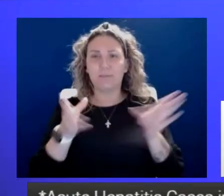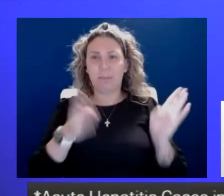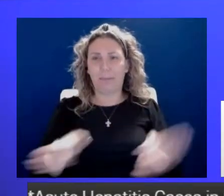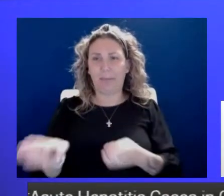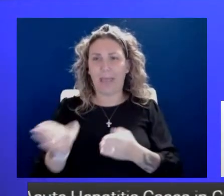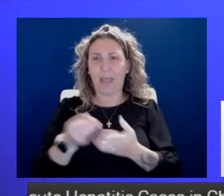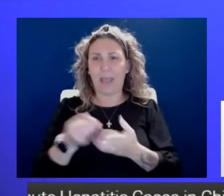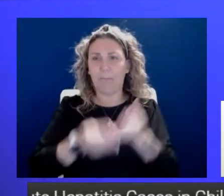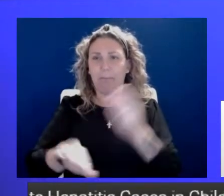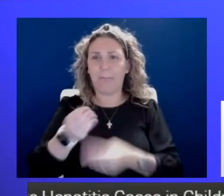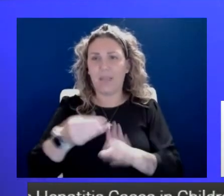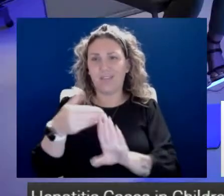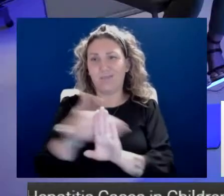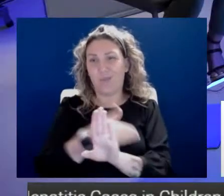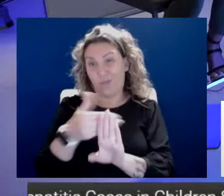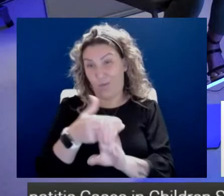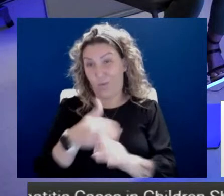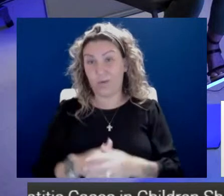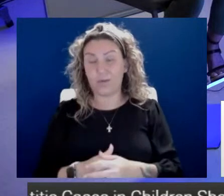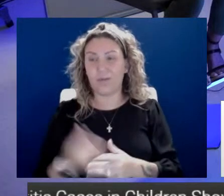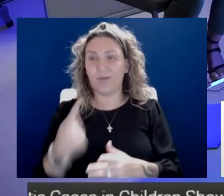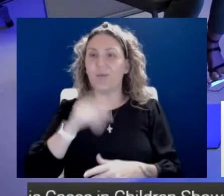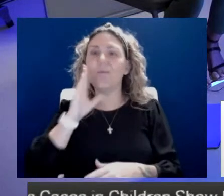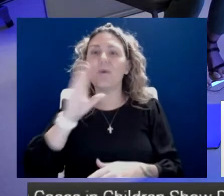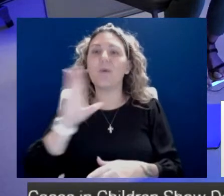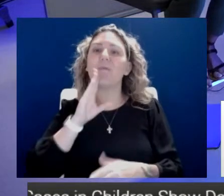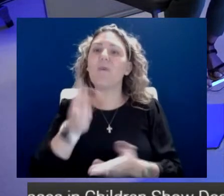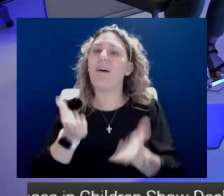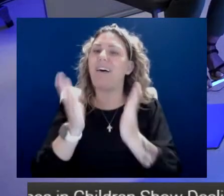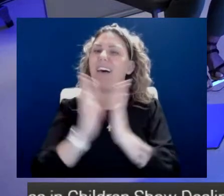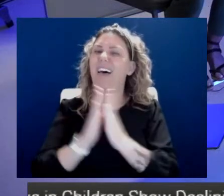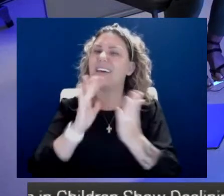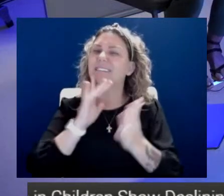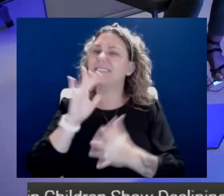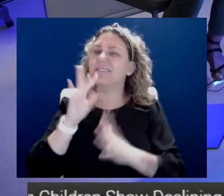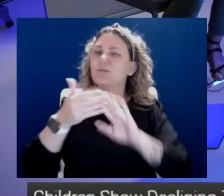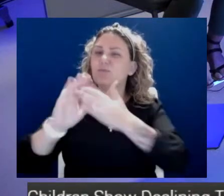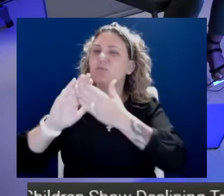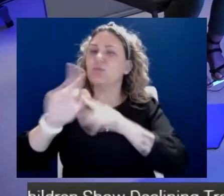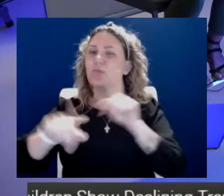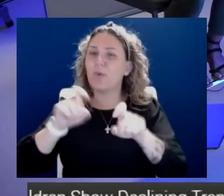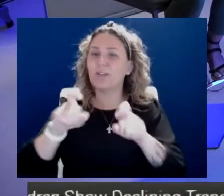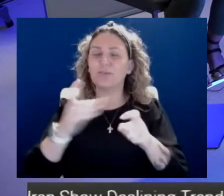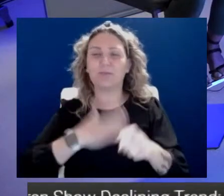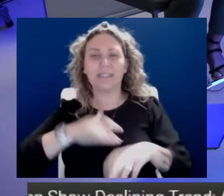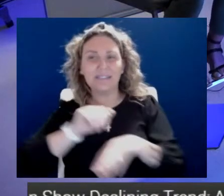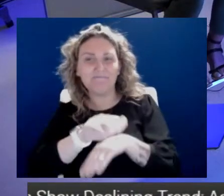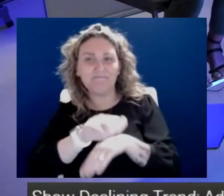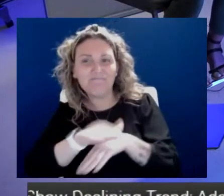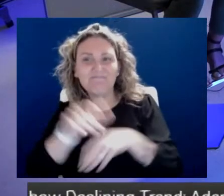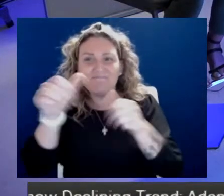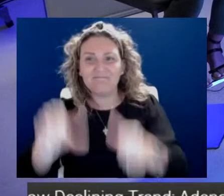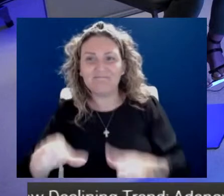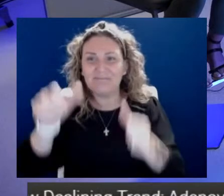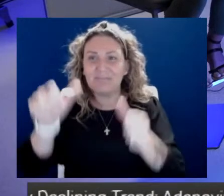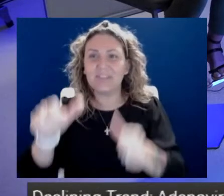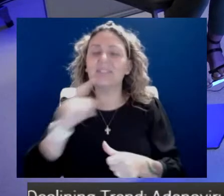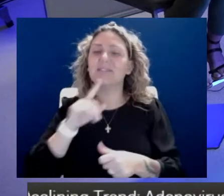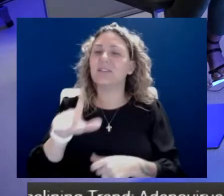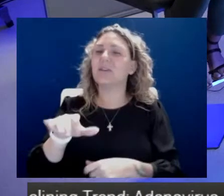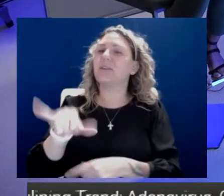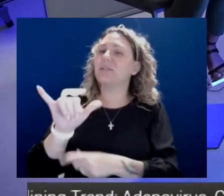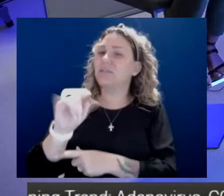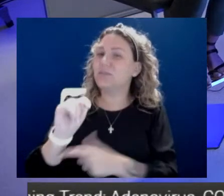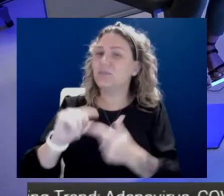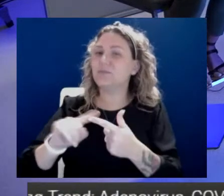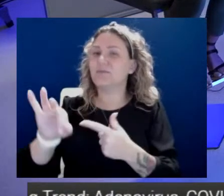those expenses. We are going to get to some audience questions here in just a few moments, so get them in the threads right there on YouTube, Facebook, and you can also